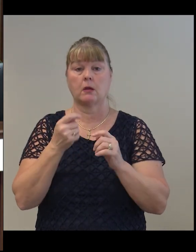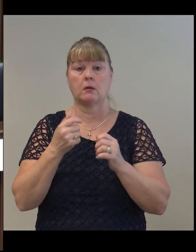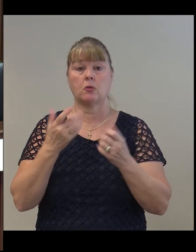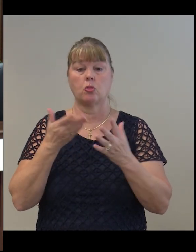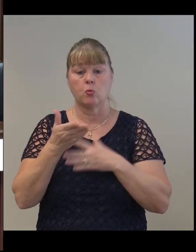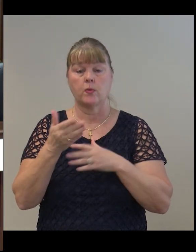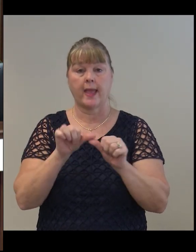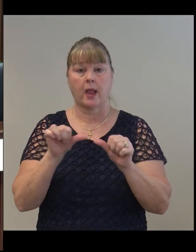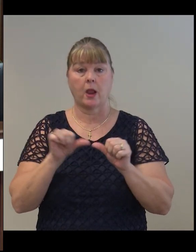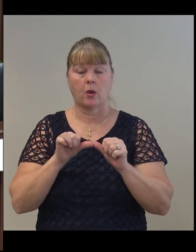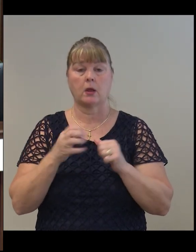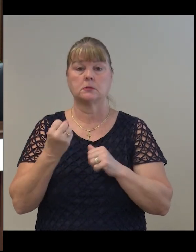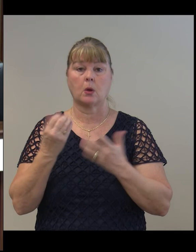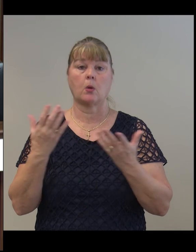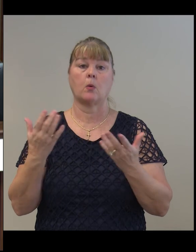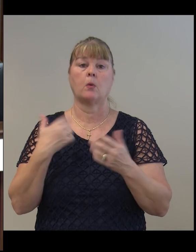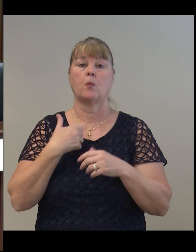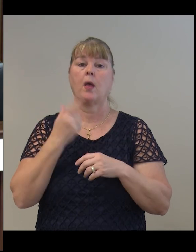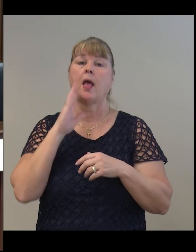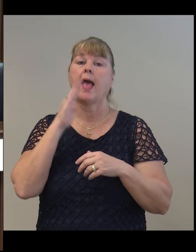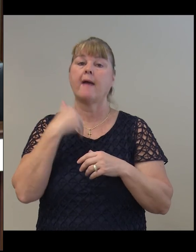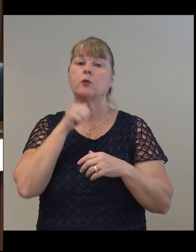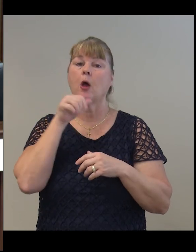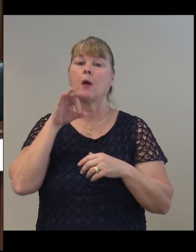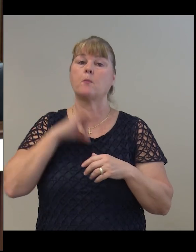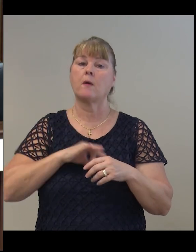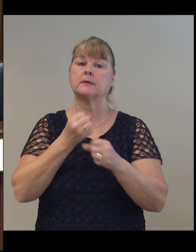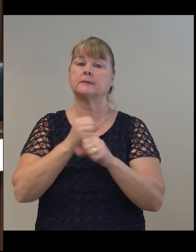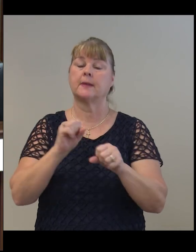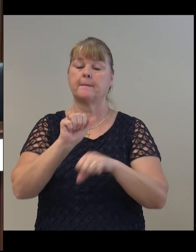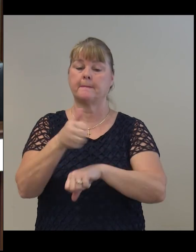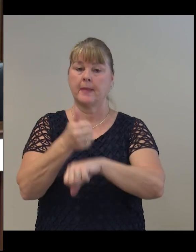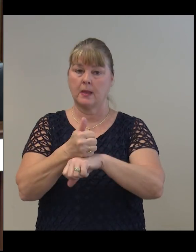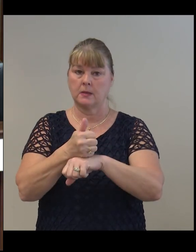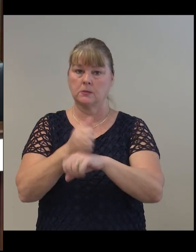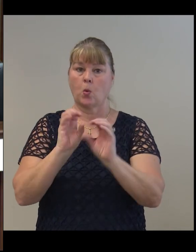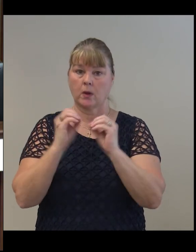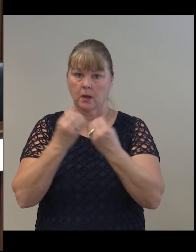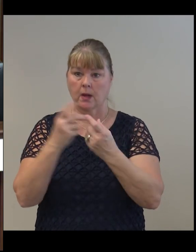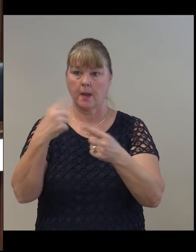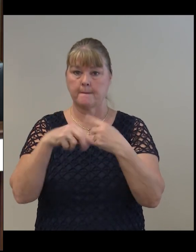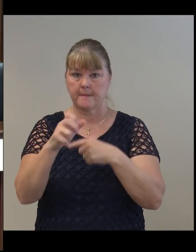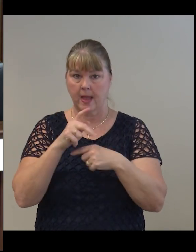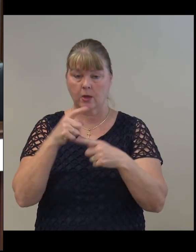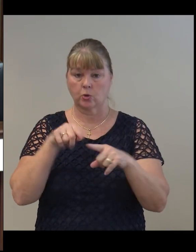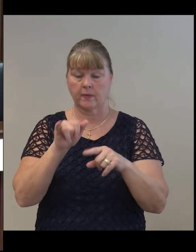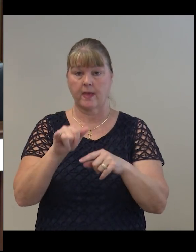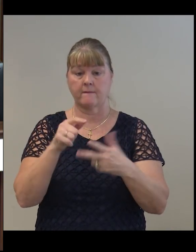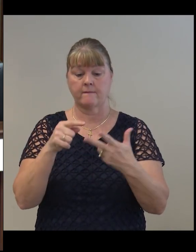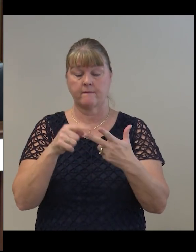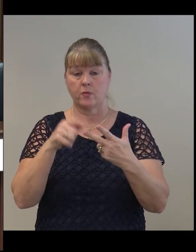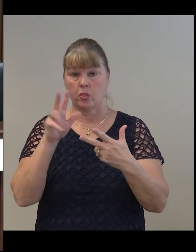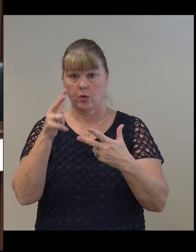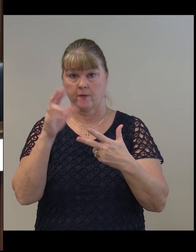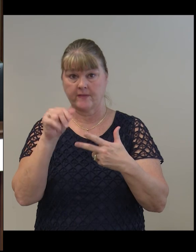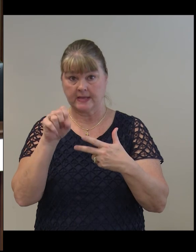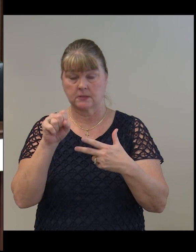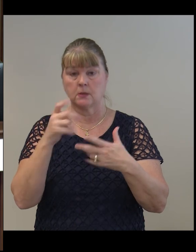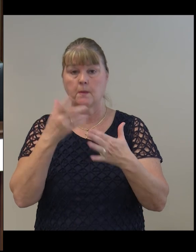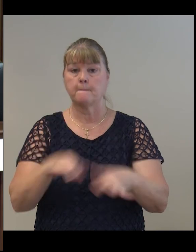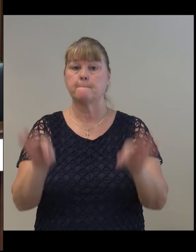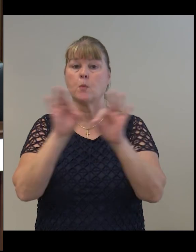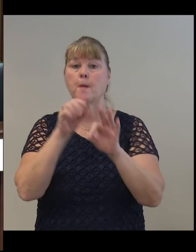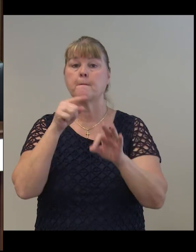be able to run through the area. So we're going to have nonprofit and faith-based organizations be able to come back during that phase 3, and that's